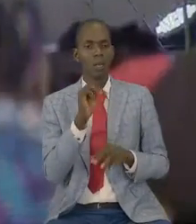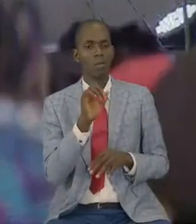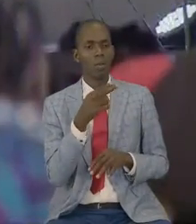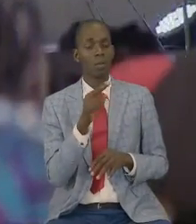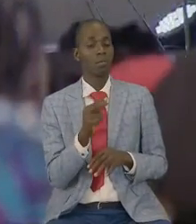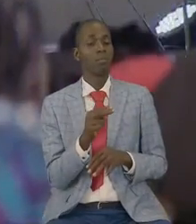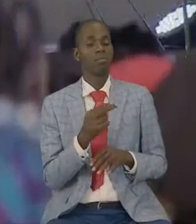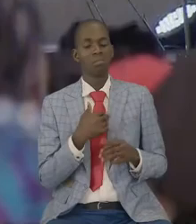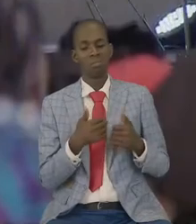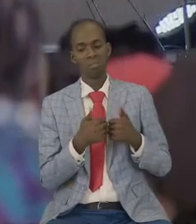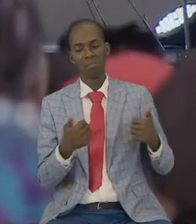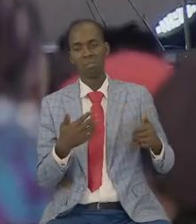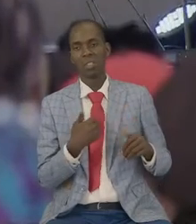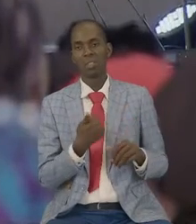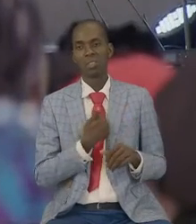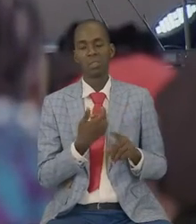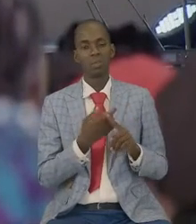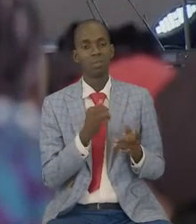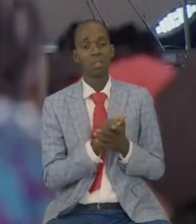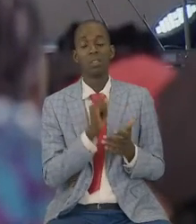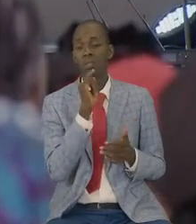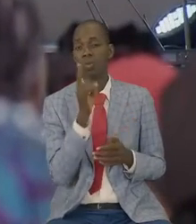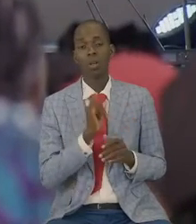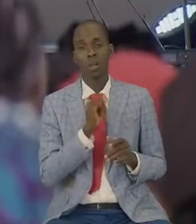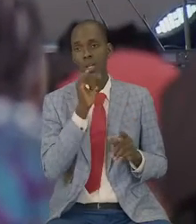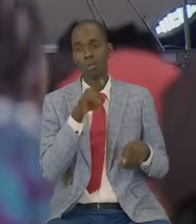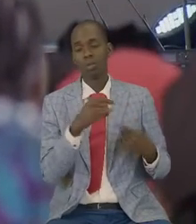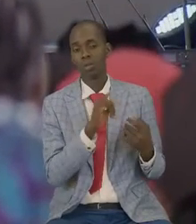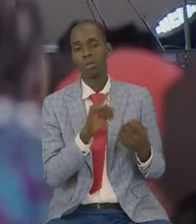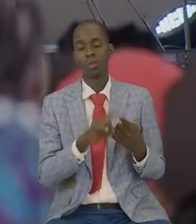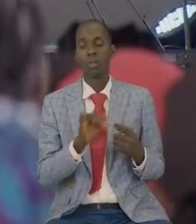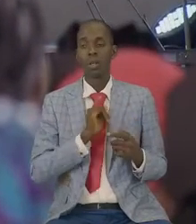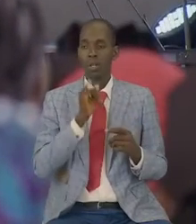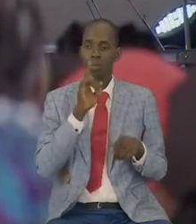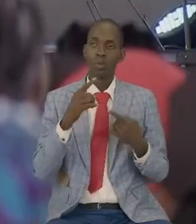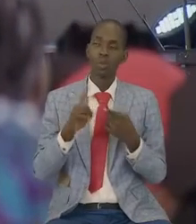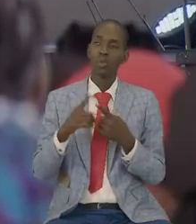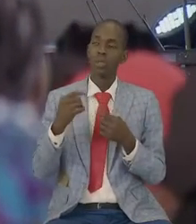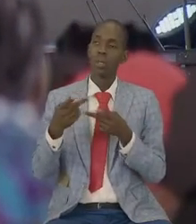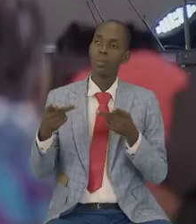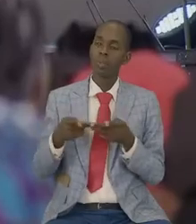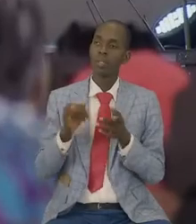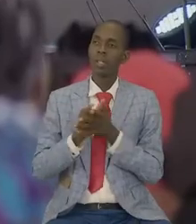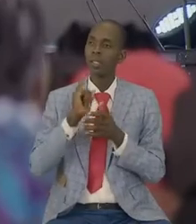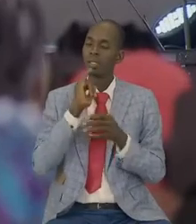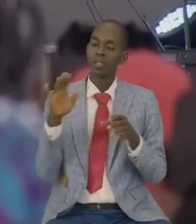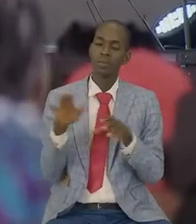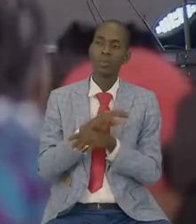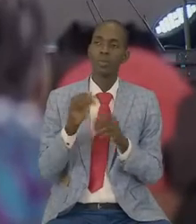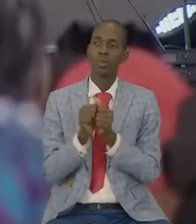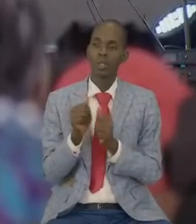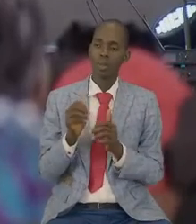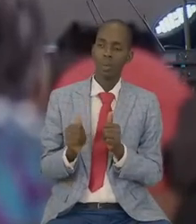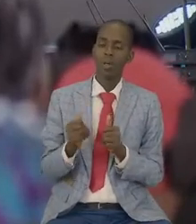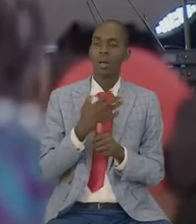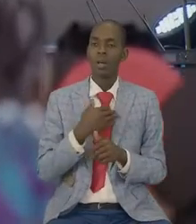myself from that. That's temporary. That's not where I'm going. I'm going to the land that is flowing with milk and honey. And Mara will pass